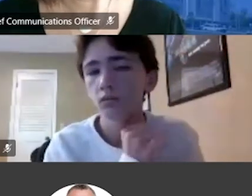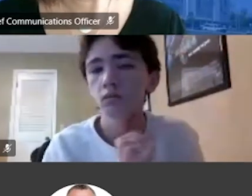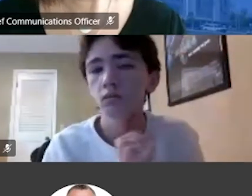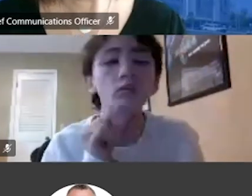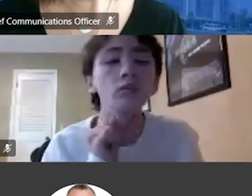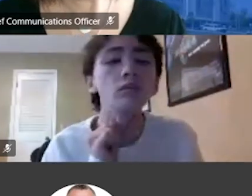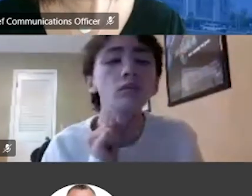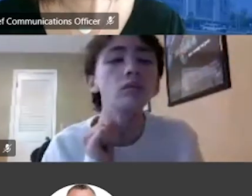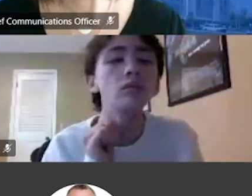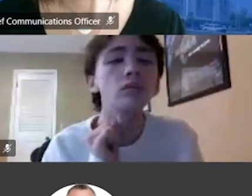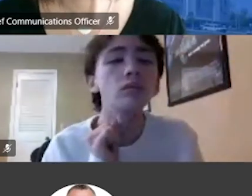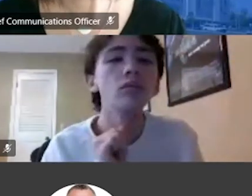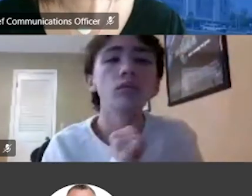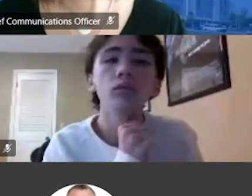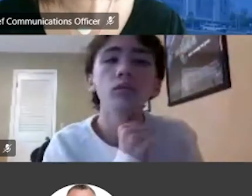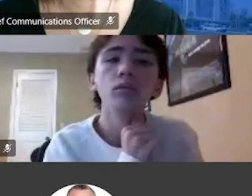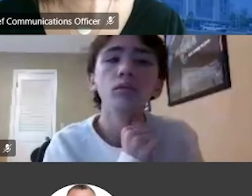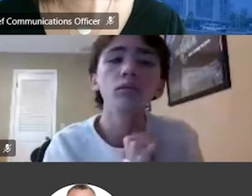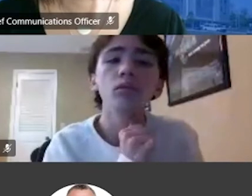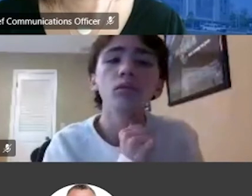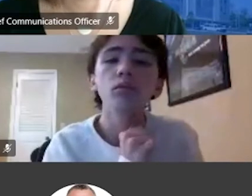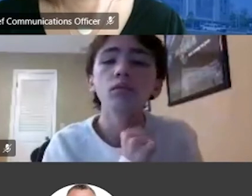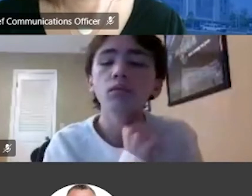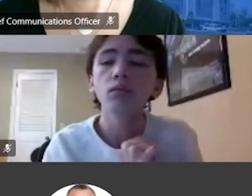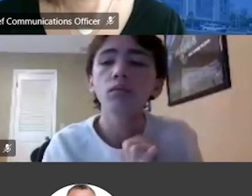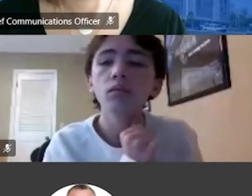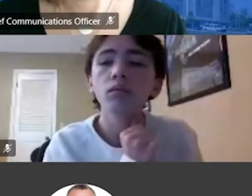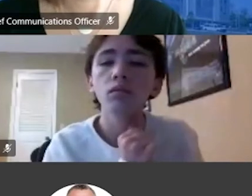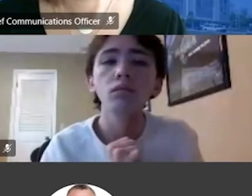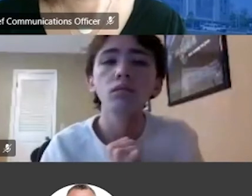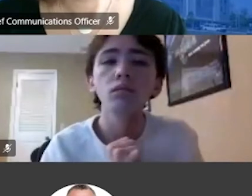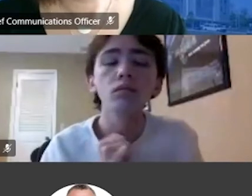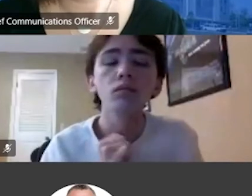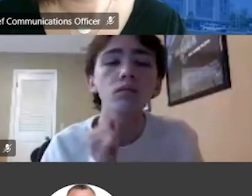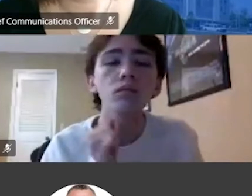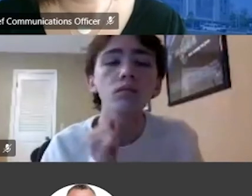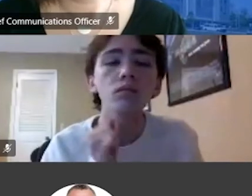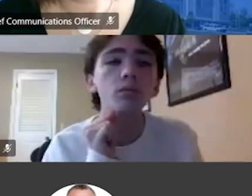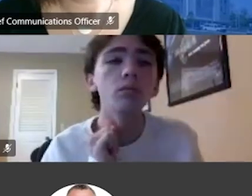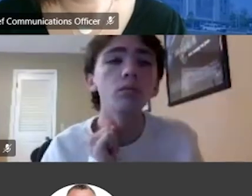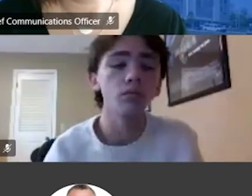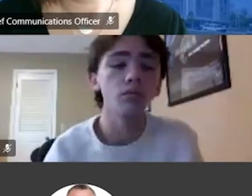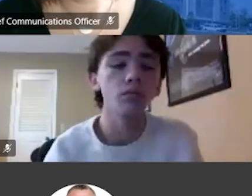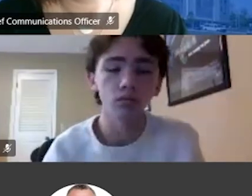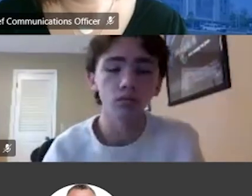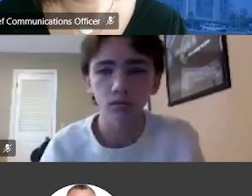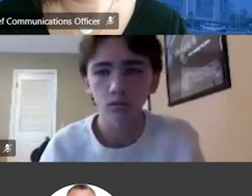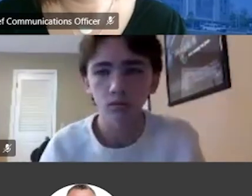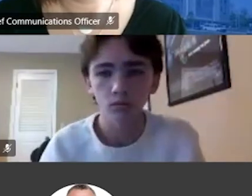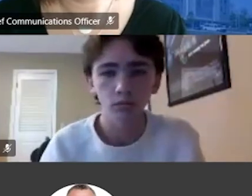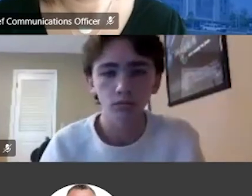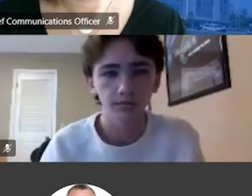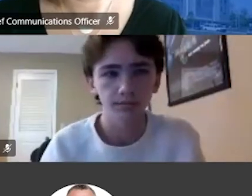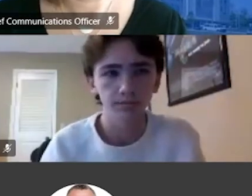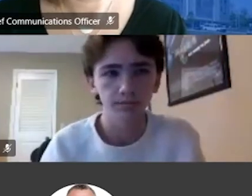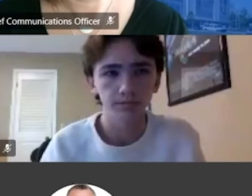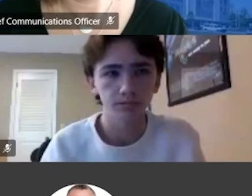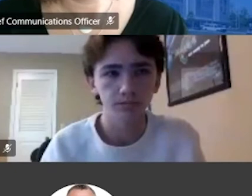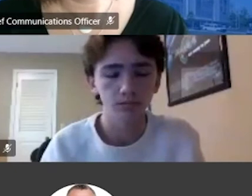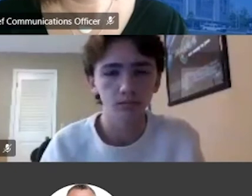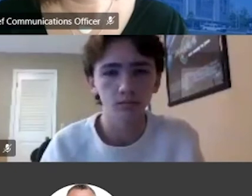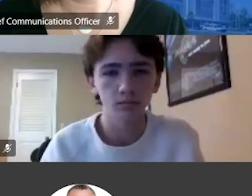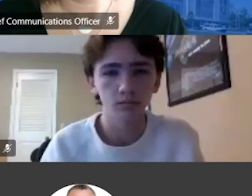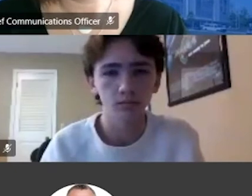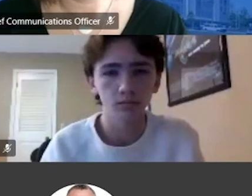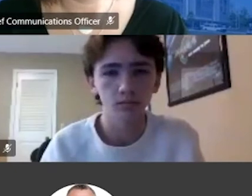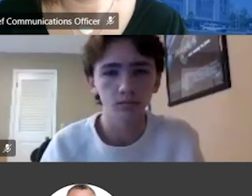you are right on track, man, and as well as the other members here on this group. Asking the